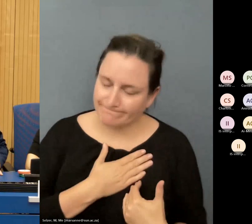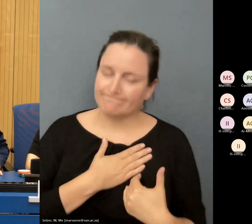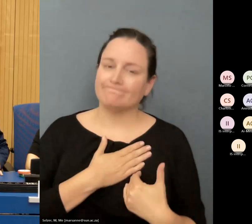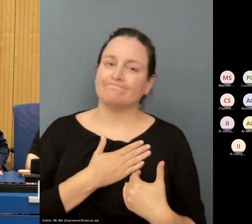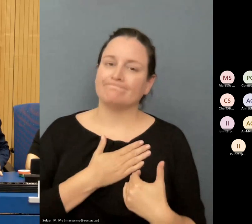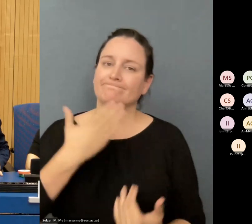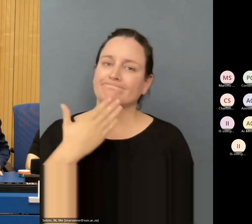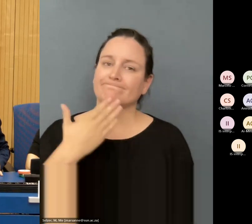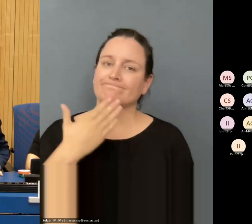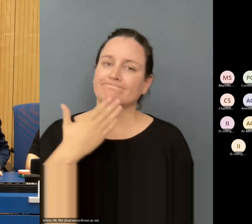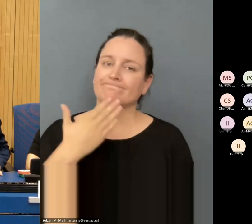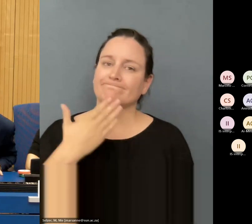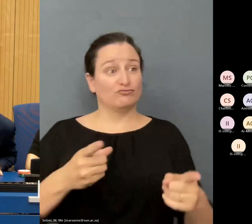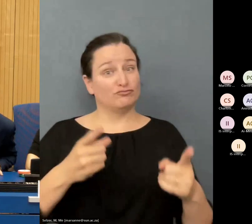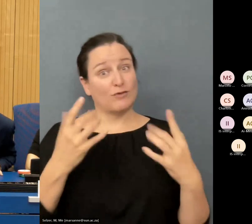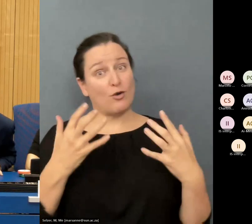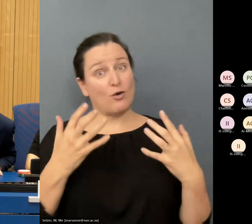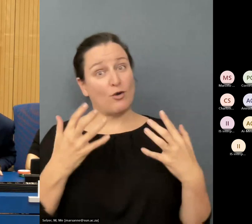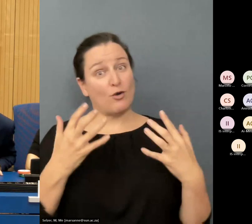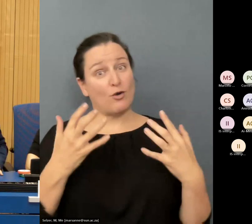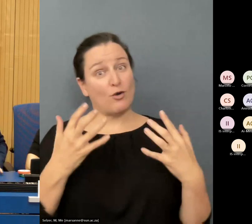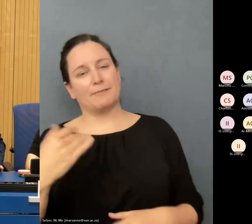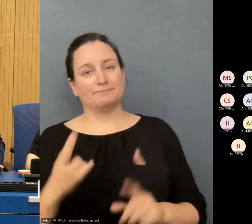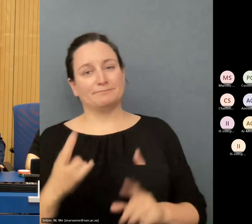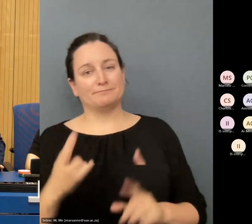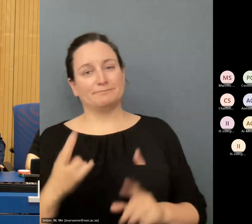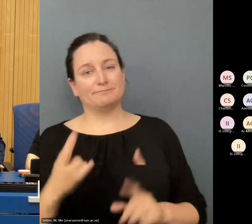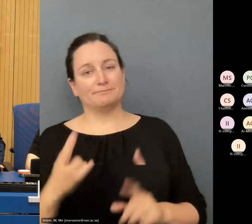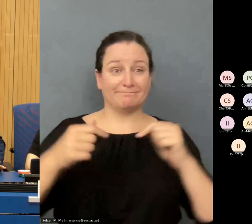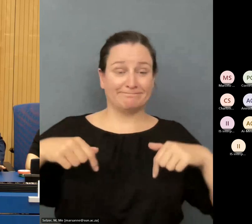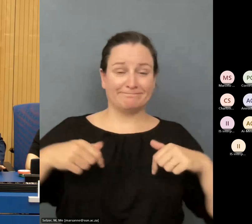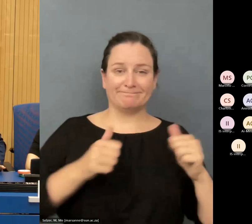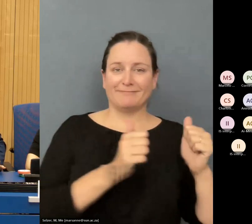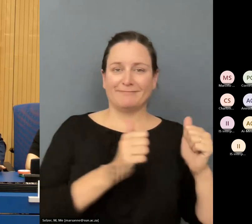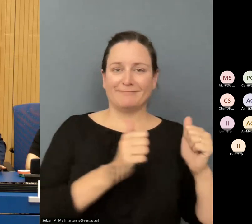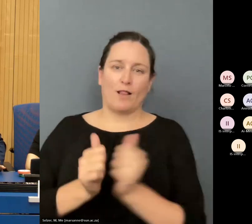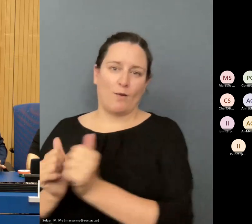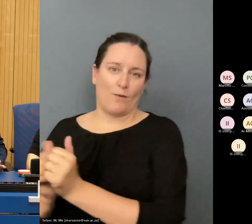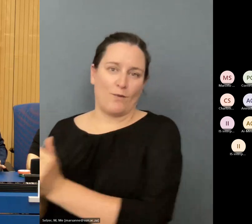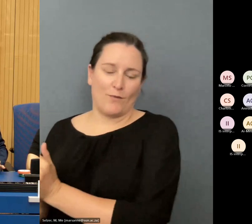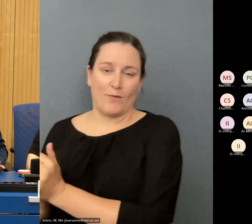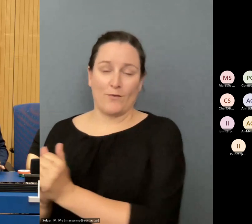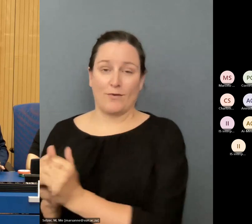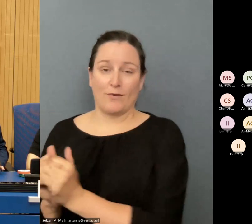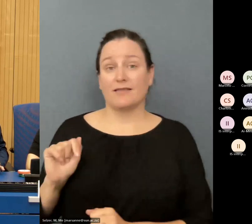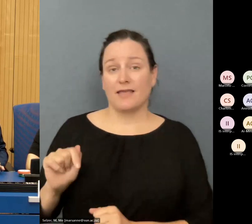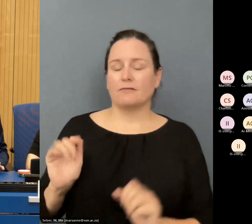everyone in this audience to come up and meet our wonderful fellows. They have done incredible work to be here